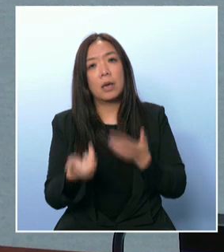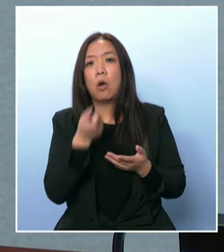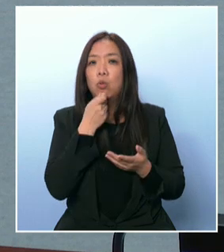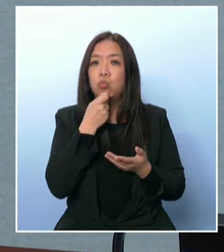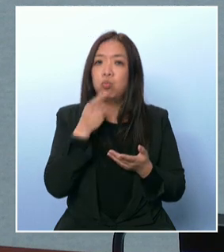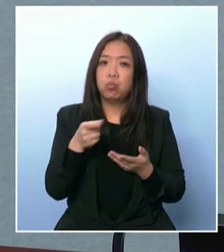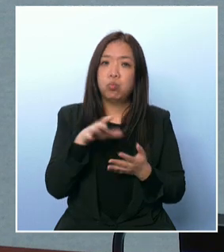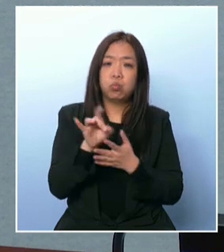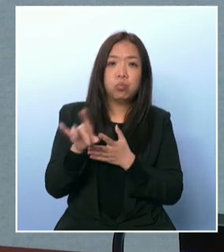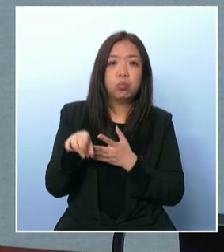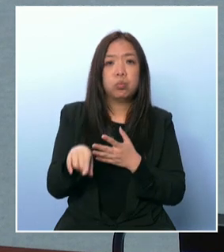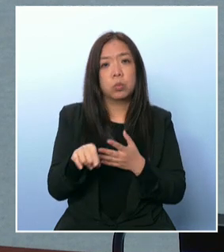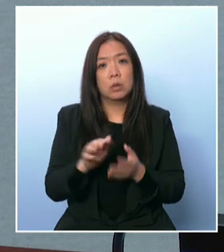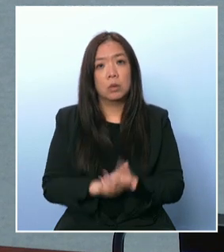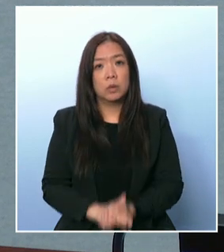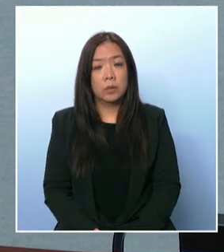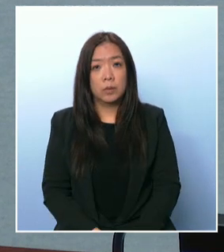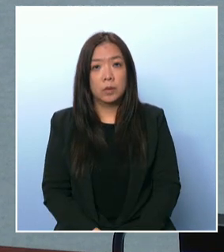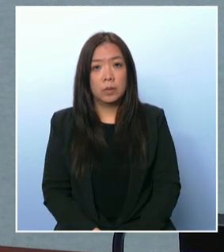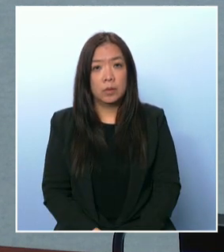Now, as I've mentioned,